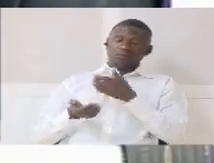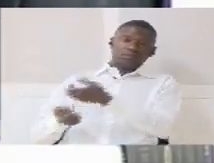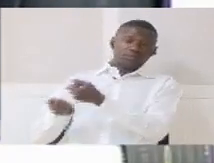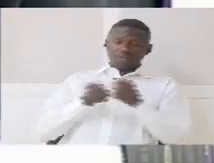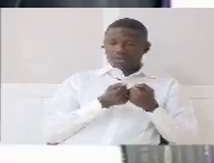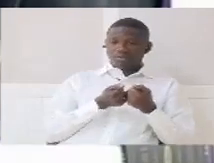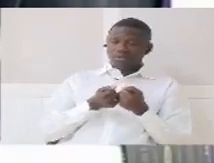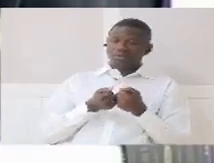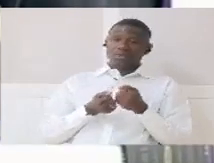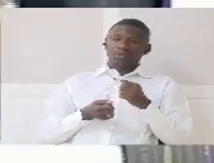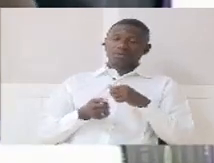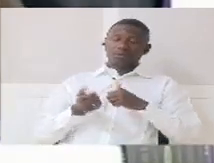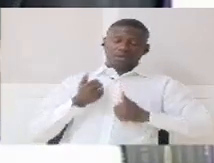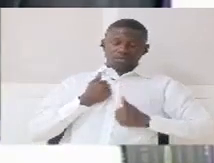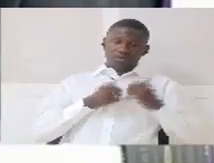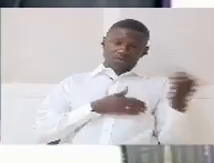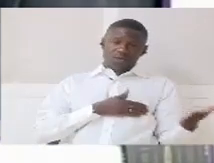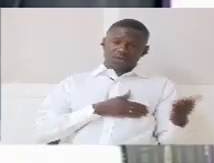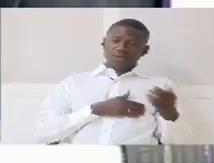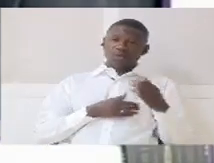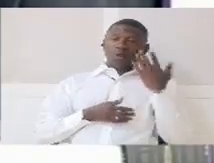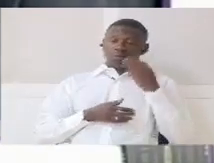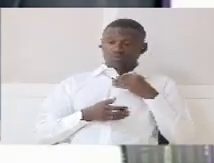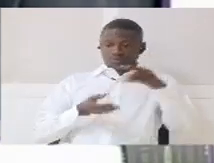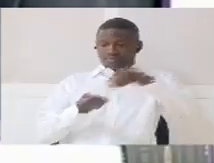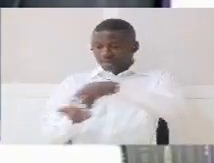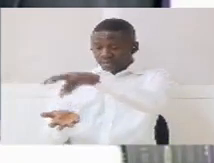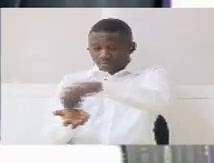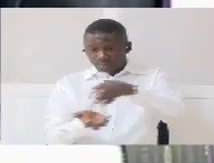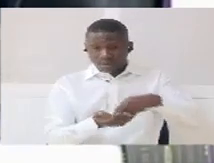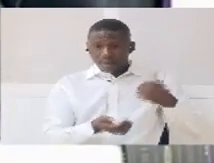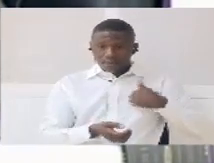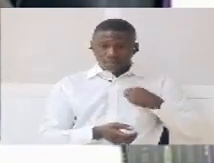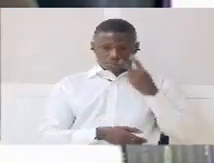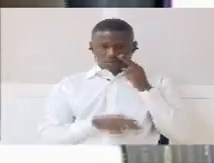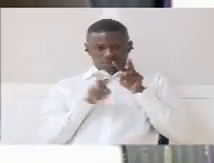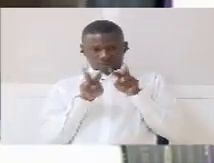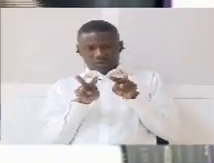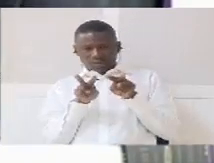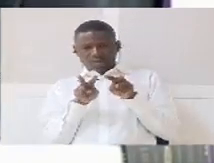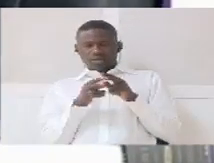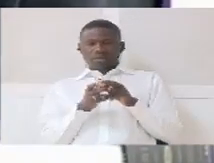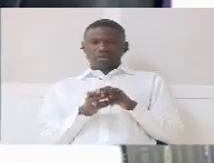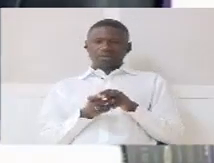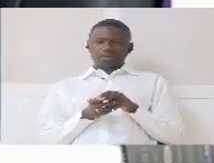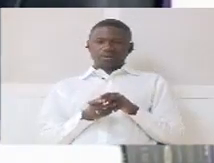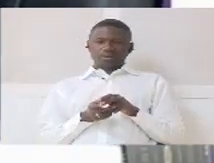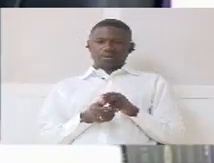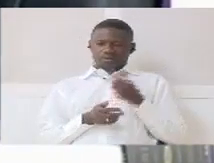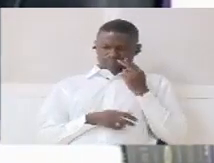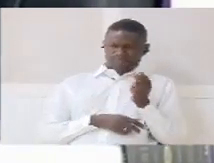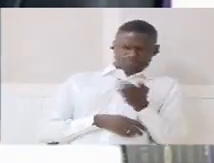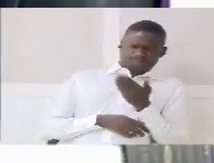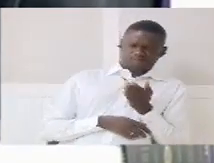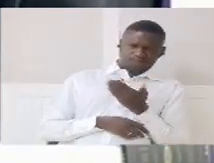to bring it to remand. But when he was parking, mole yaje. Someone saw him. So a new signal. And they